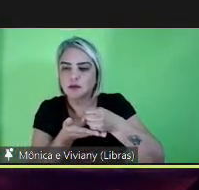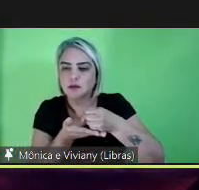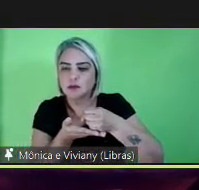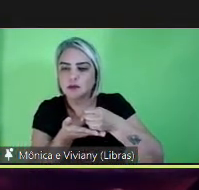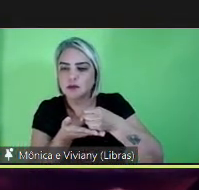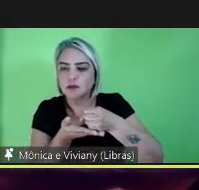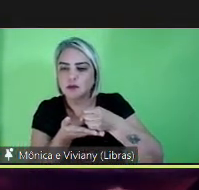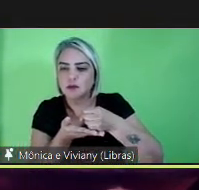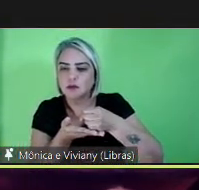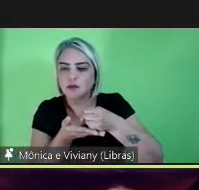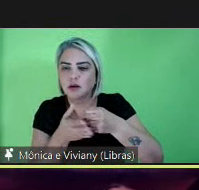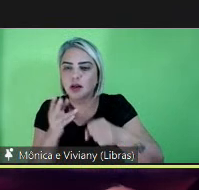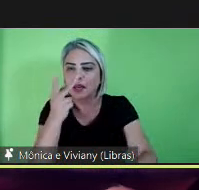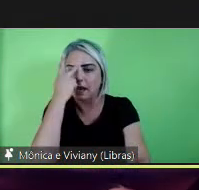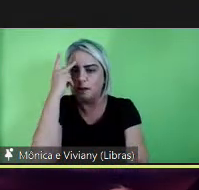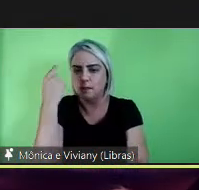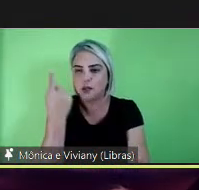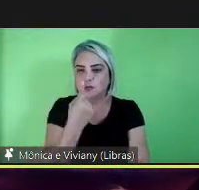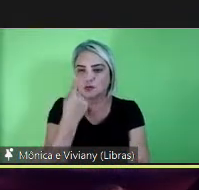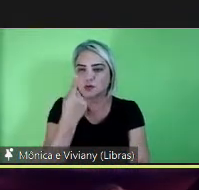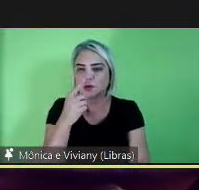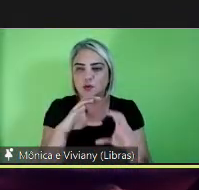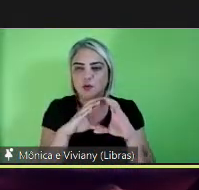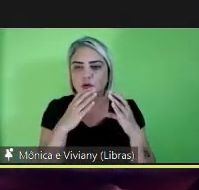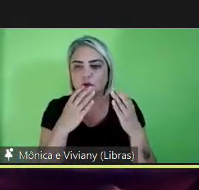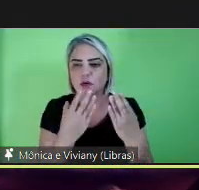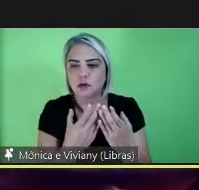the population. We look at